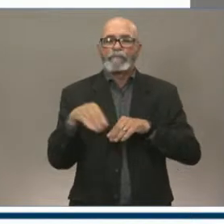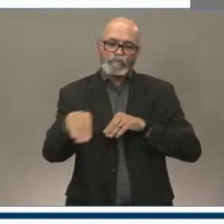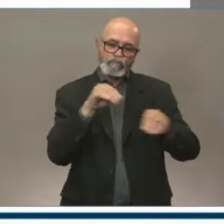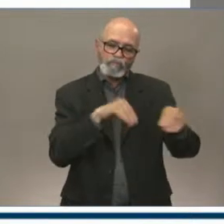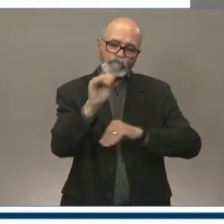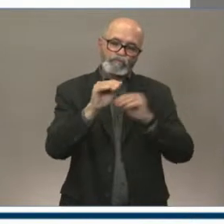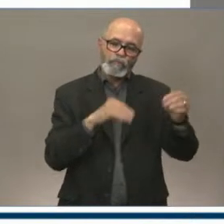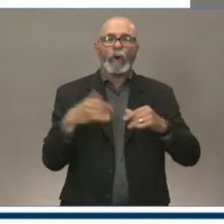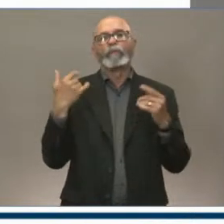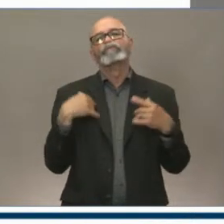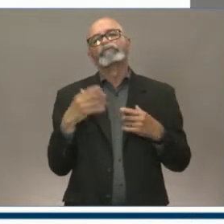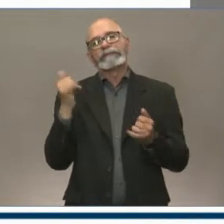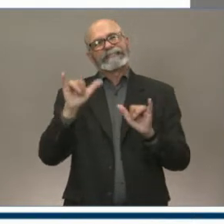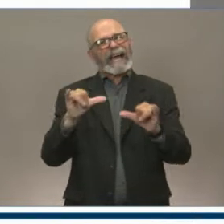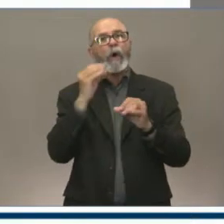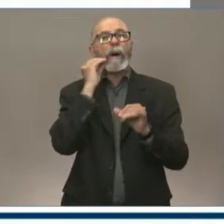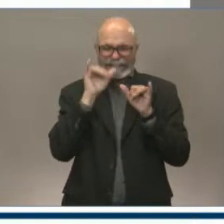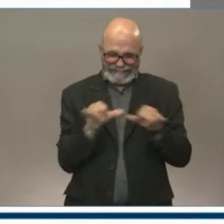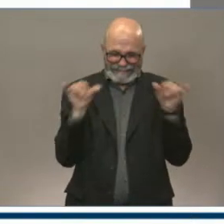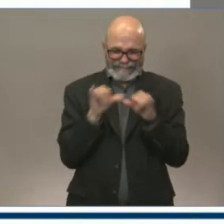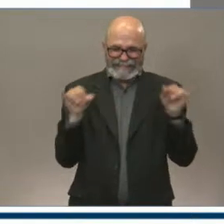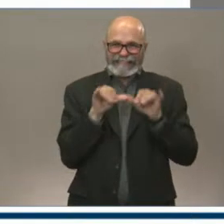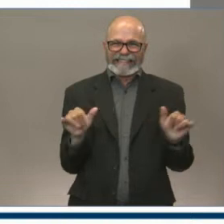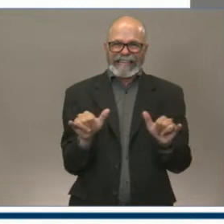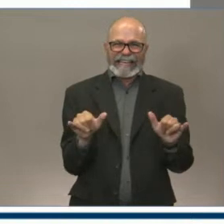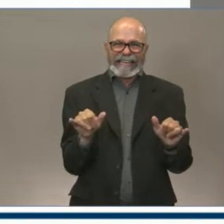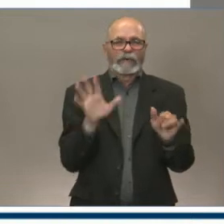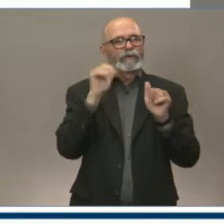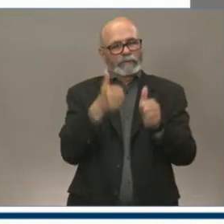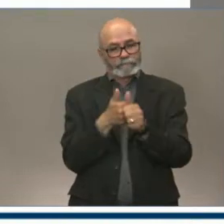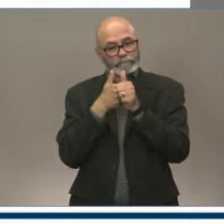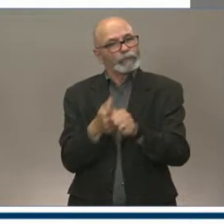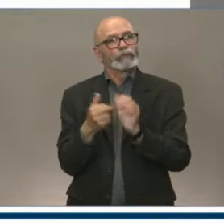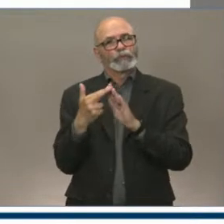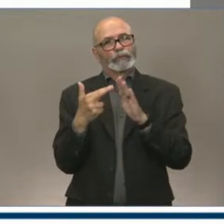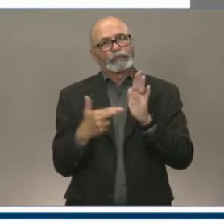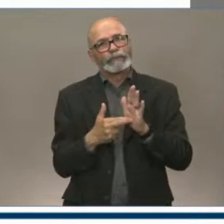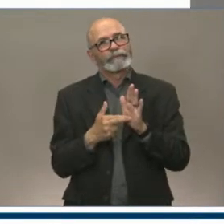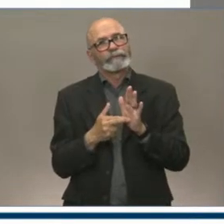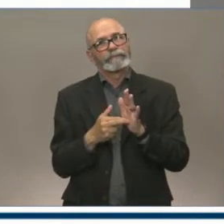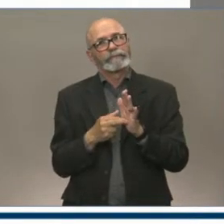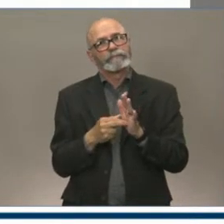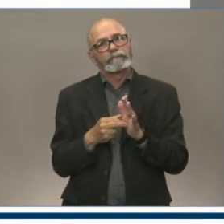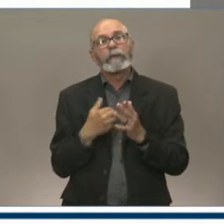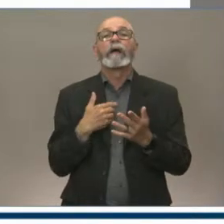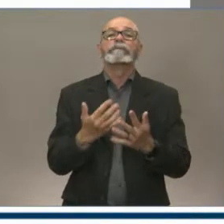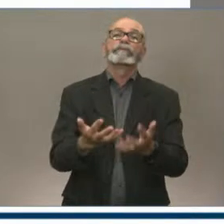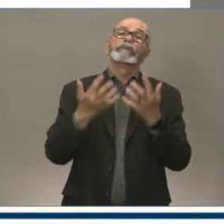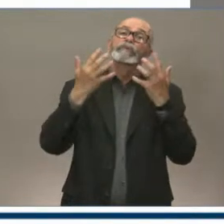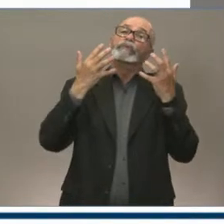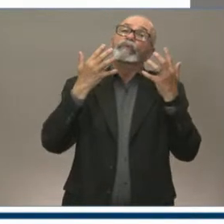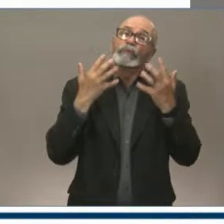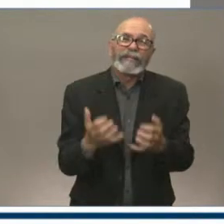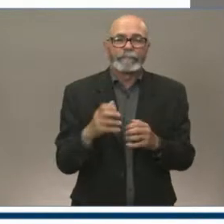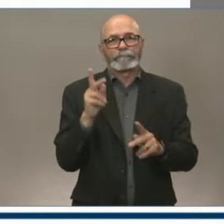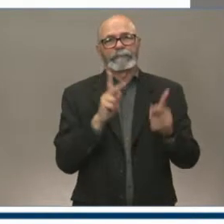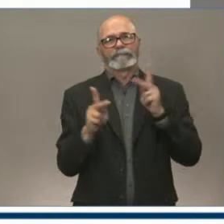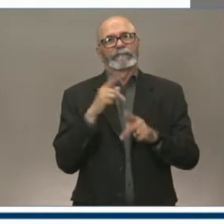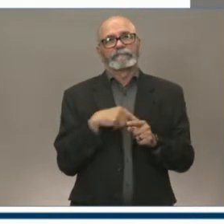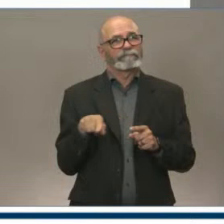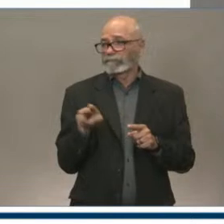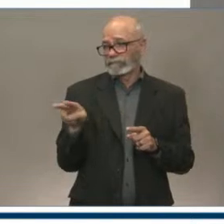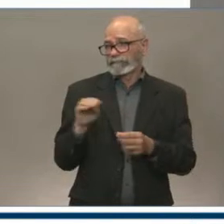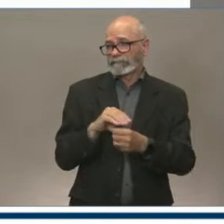the rules we're putting in place. Please do, we want everybody roar back at the virus by being COVID safe.